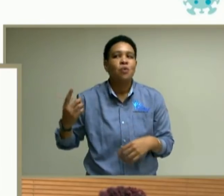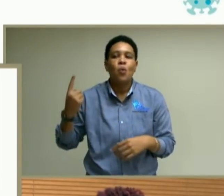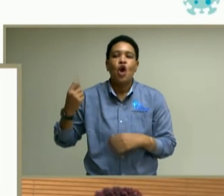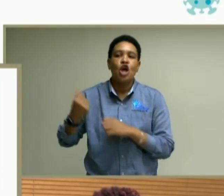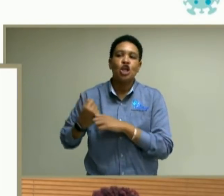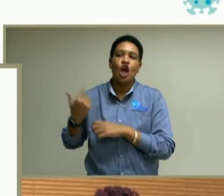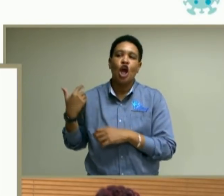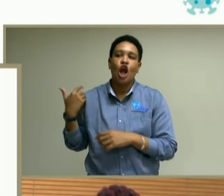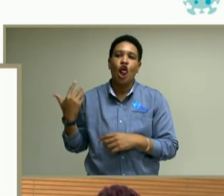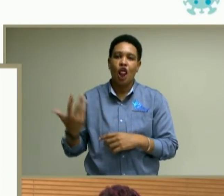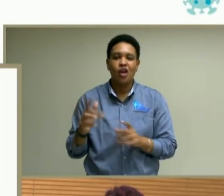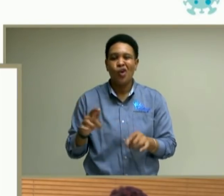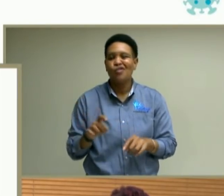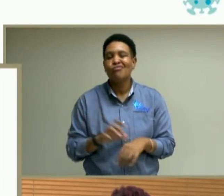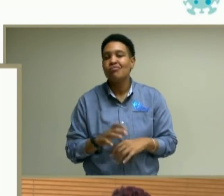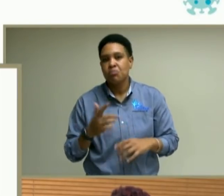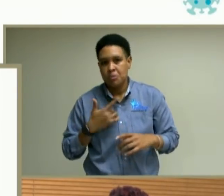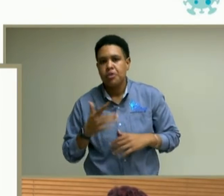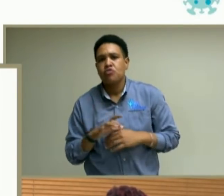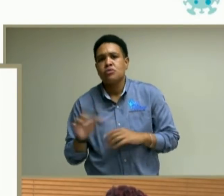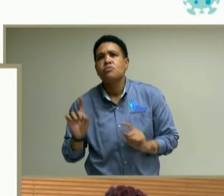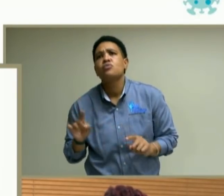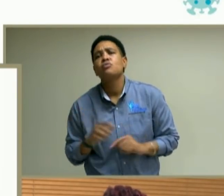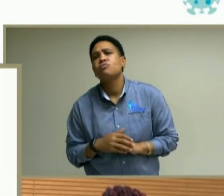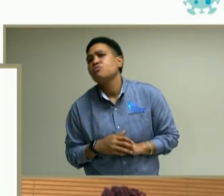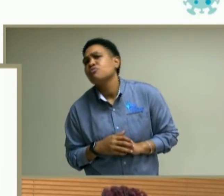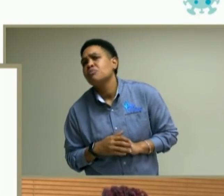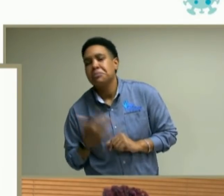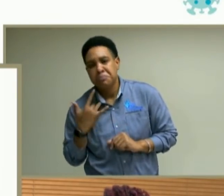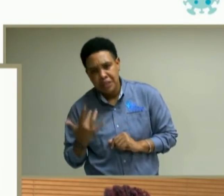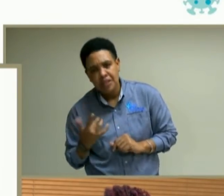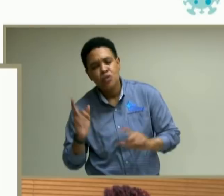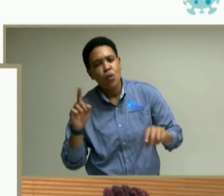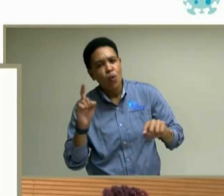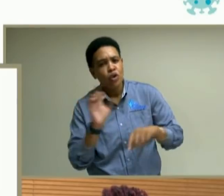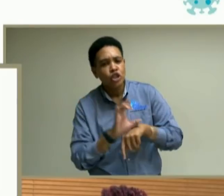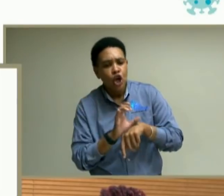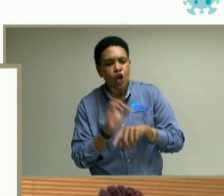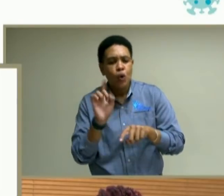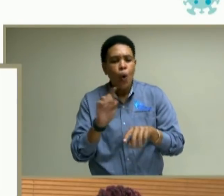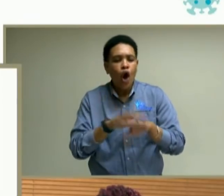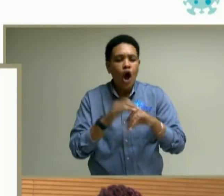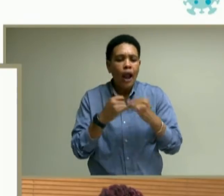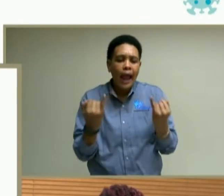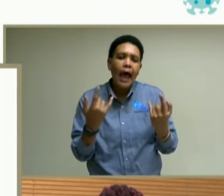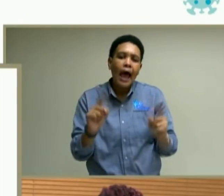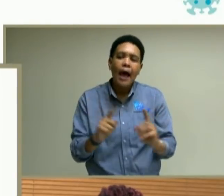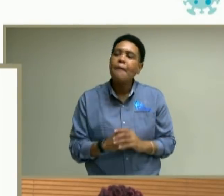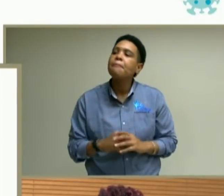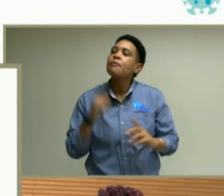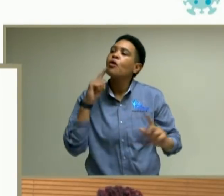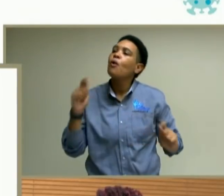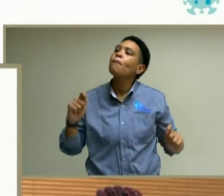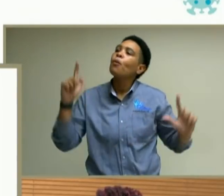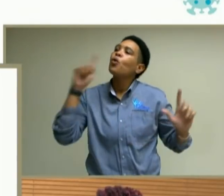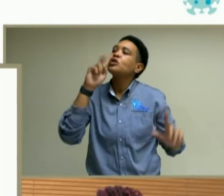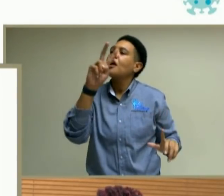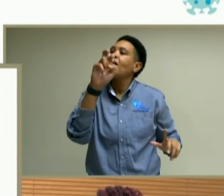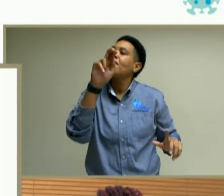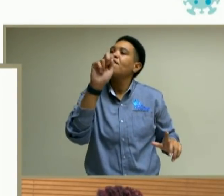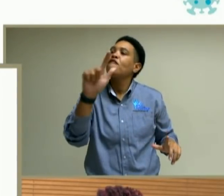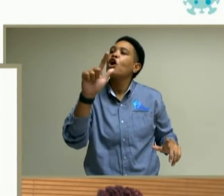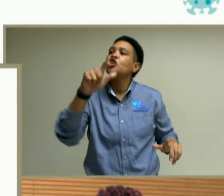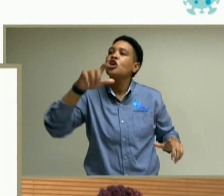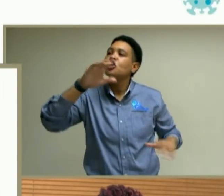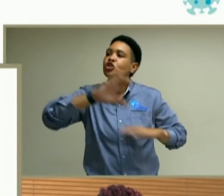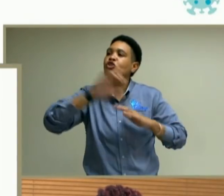of us. And so attend your church services, your church gatherings online. Host a virtual Christmas meal with friends